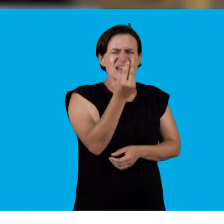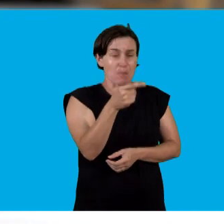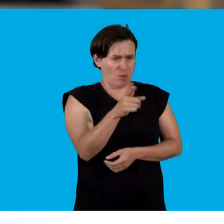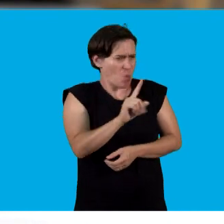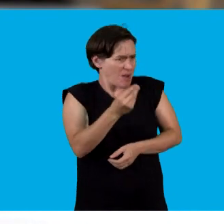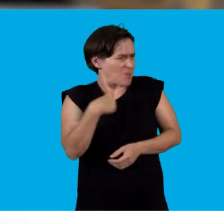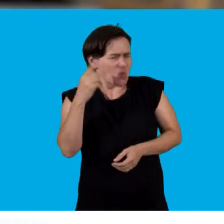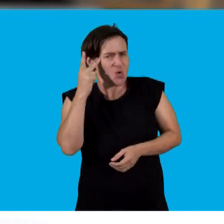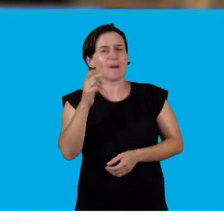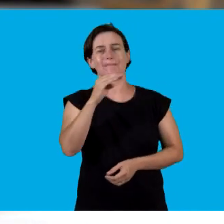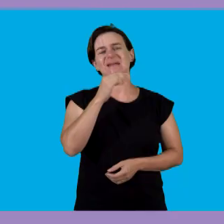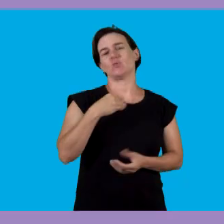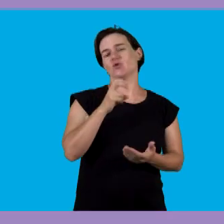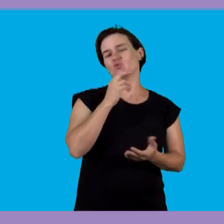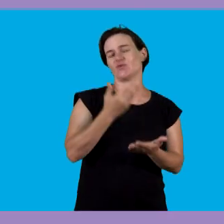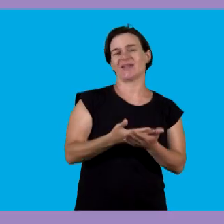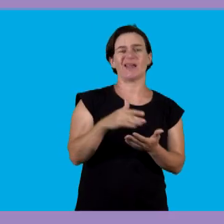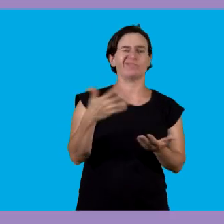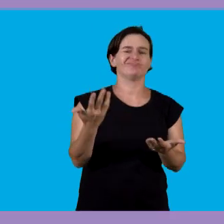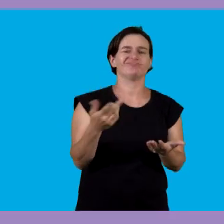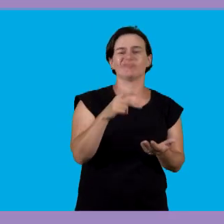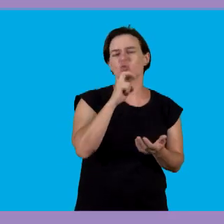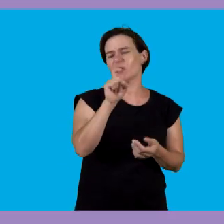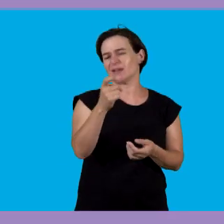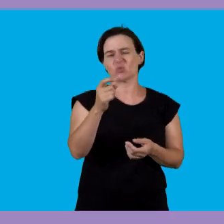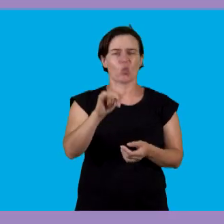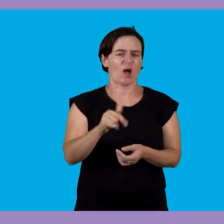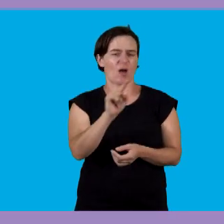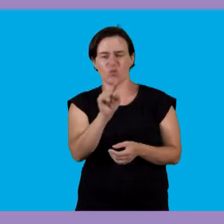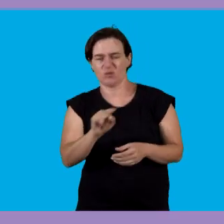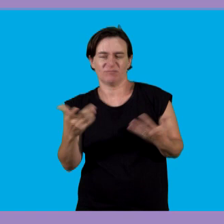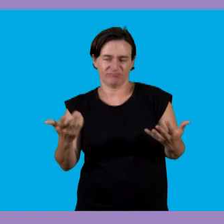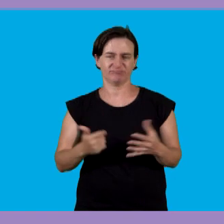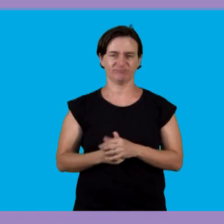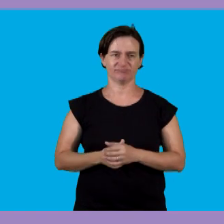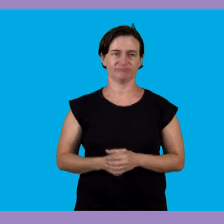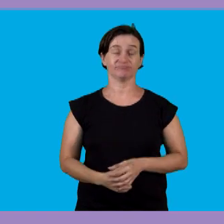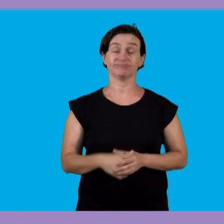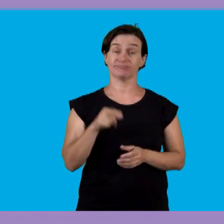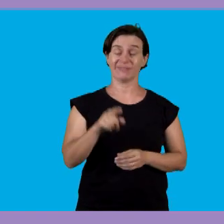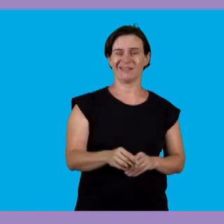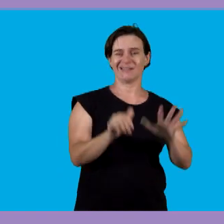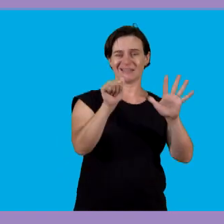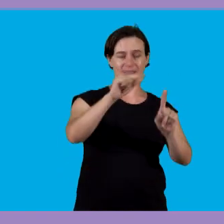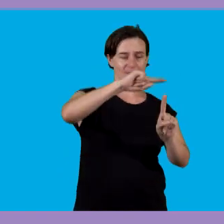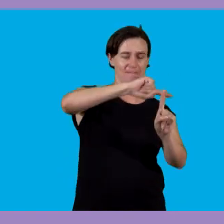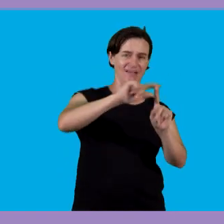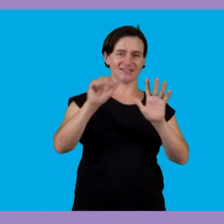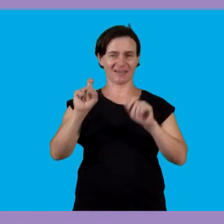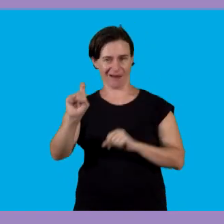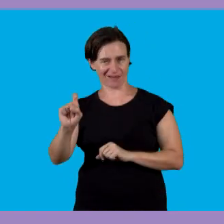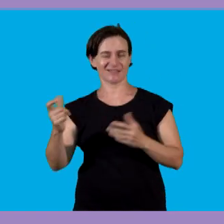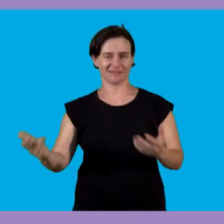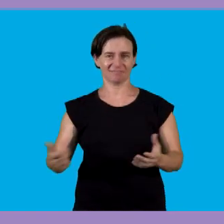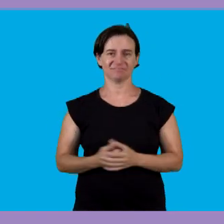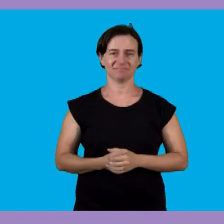number, that means we can use our variable to represent that number. So we can see that that number is being added